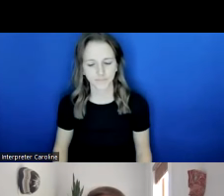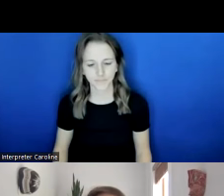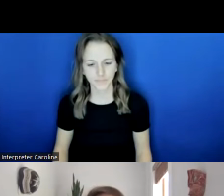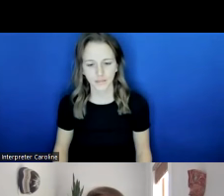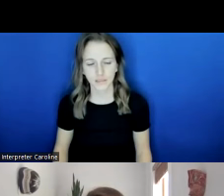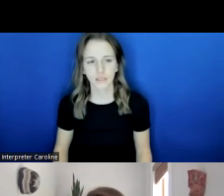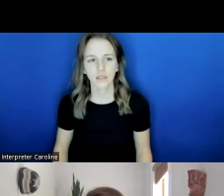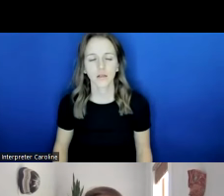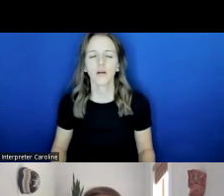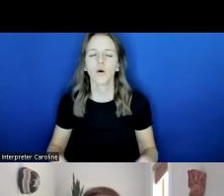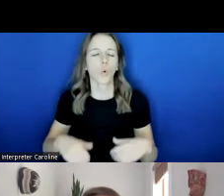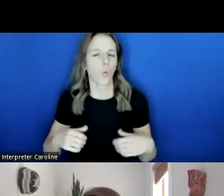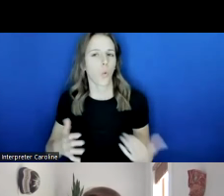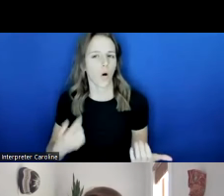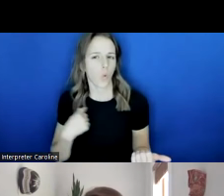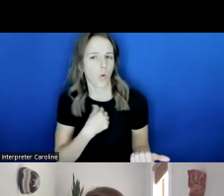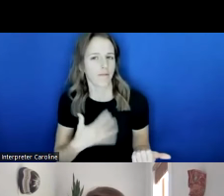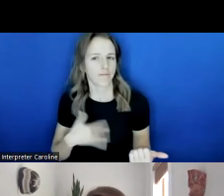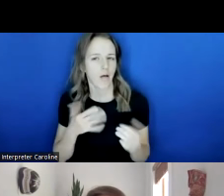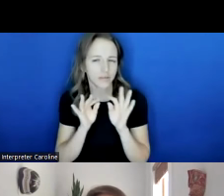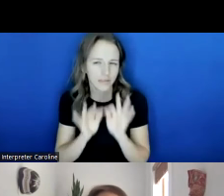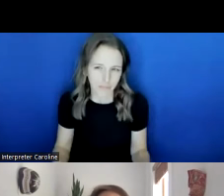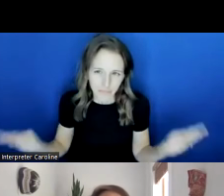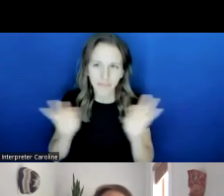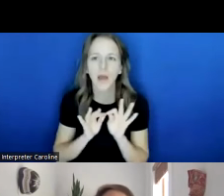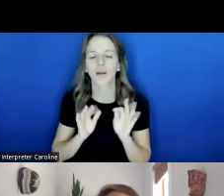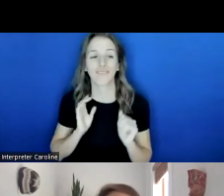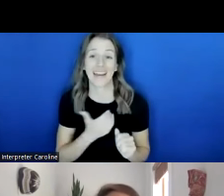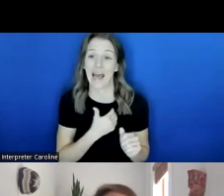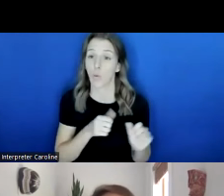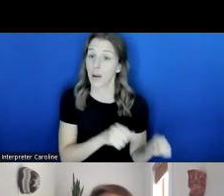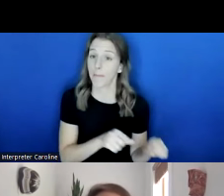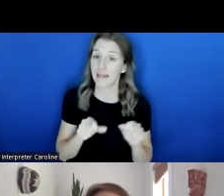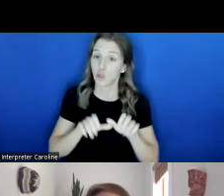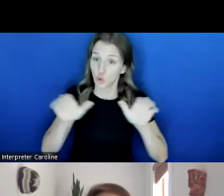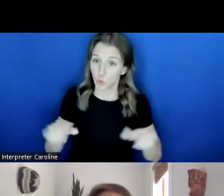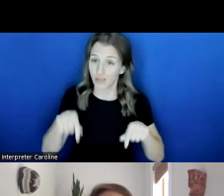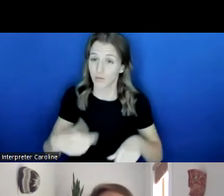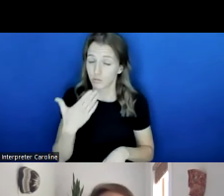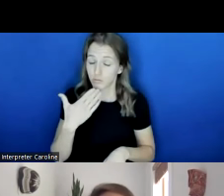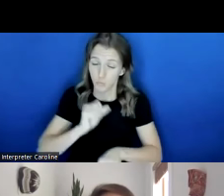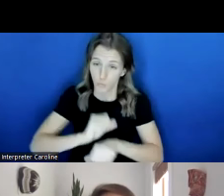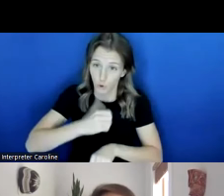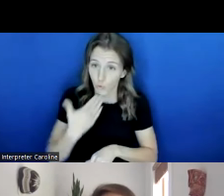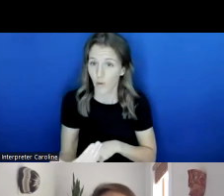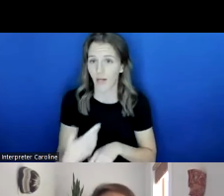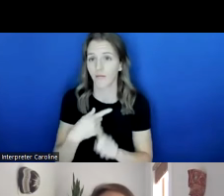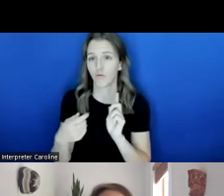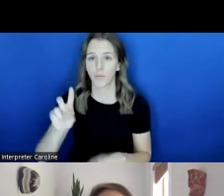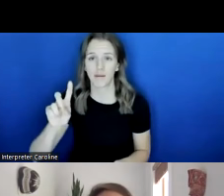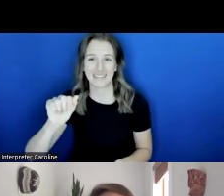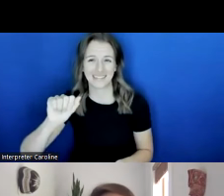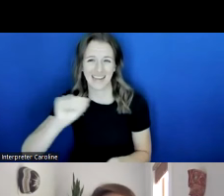were imperative in our ability to actually do this work well from a data perspective,